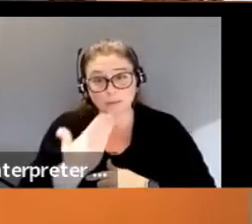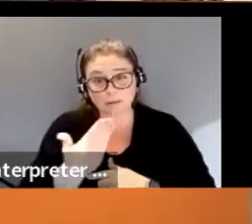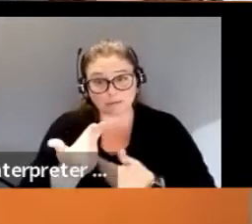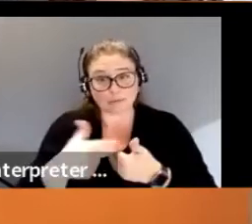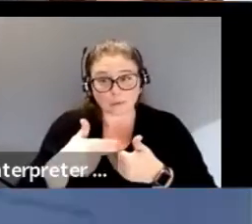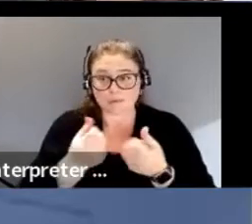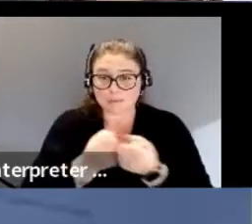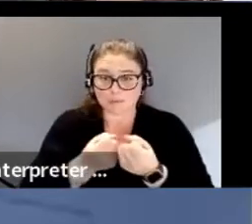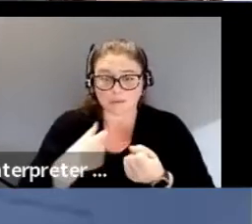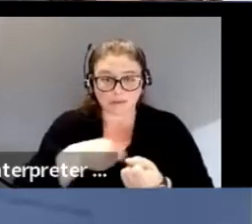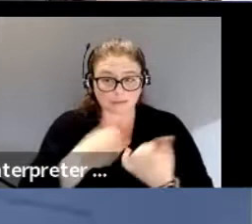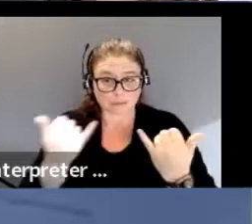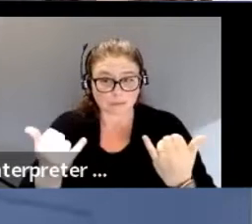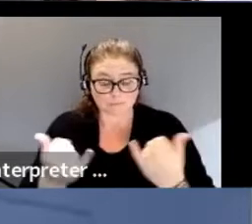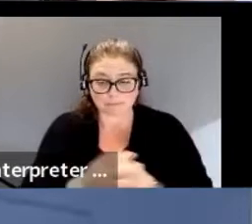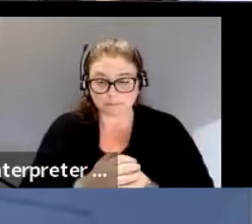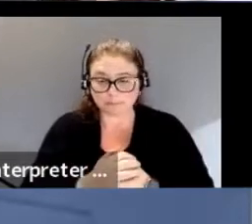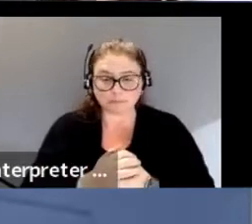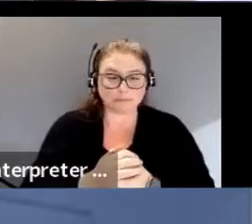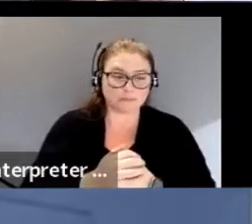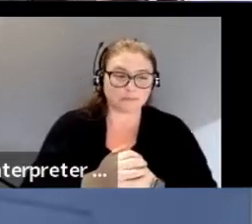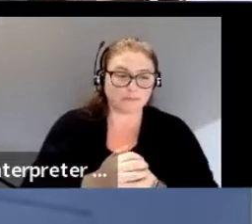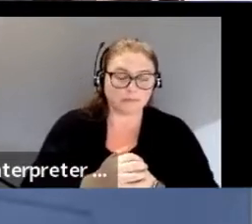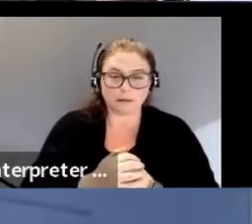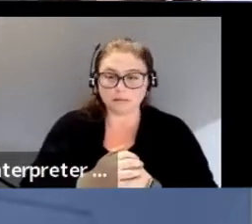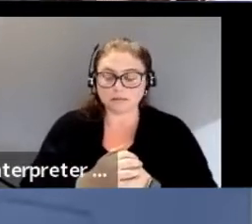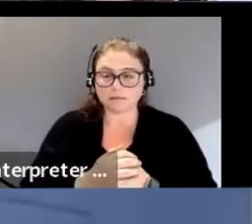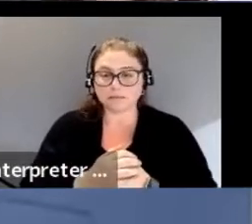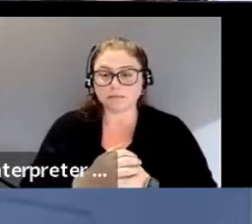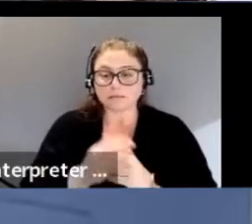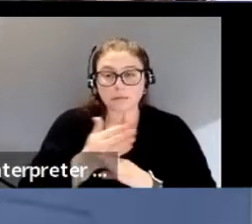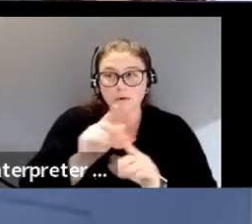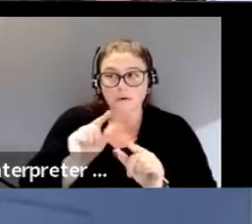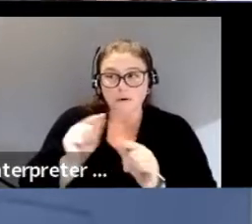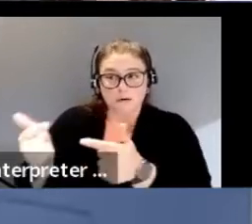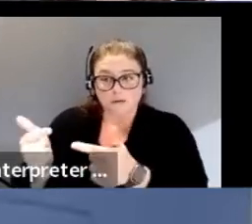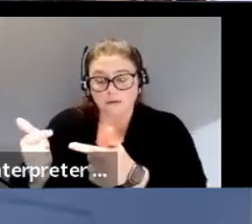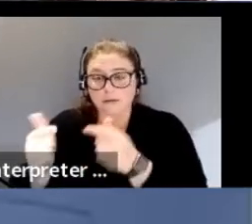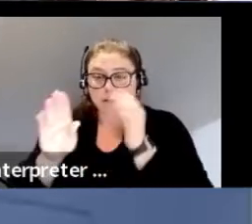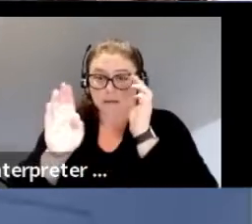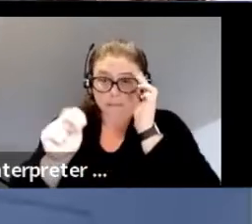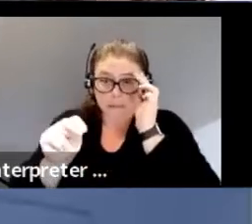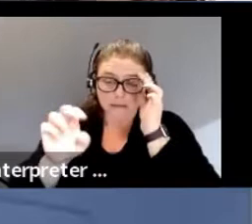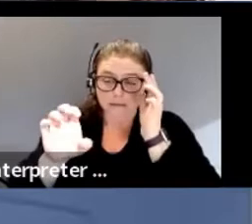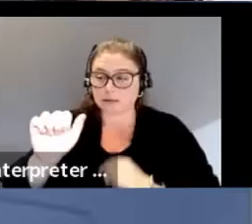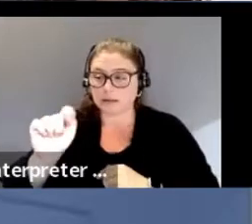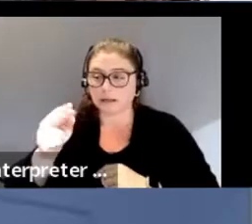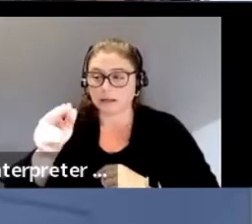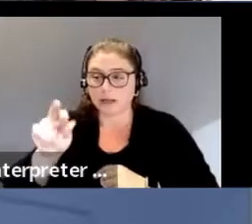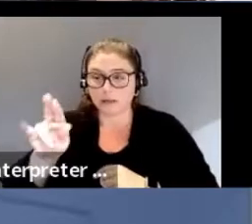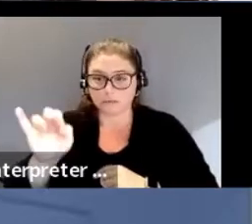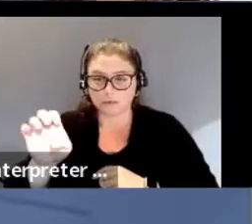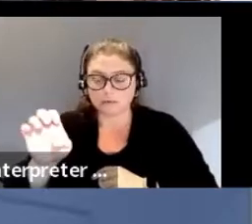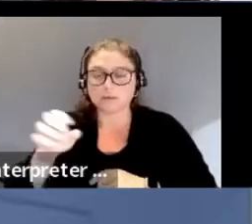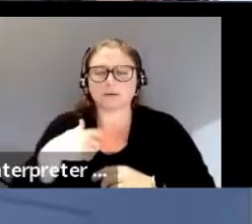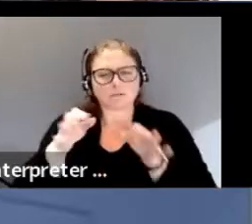Just real quickly, before handing the screen over to Ben and Katherine, I just wanted to briefly introduce Innovation Guelph to you.